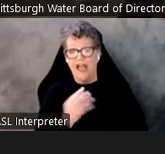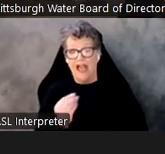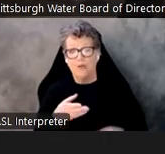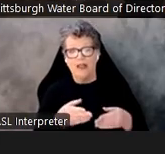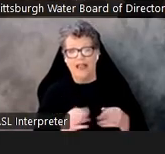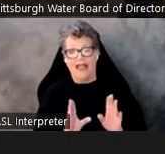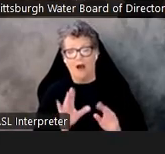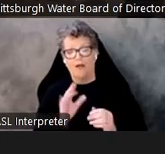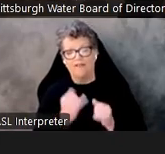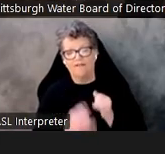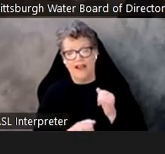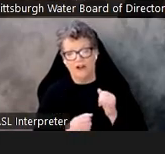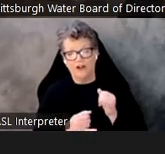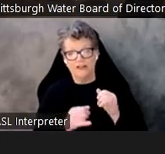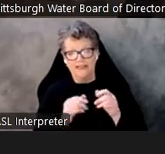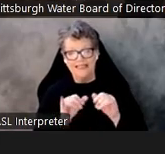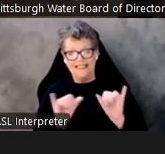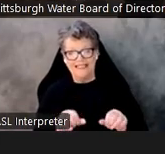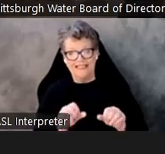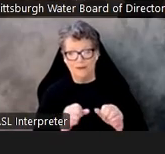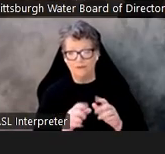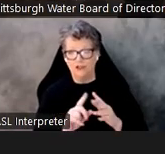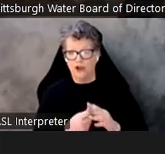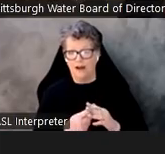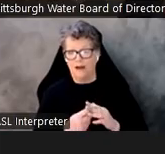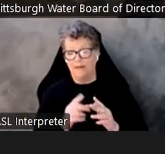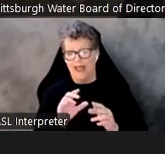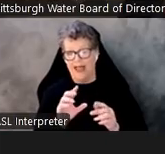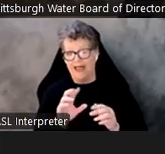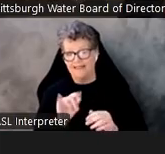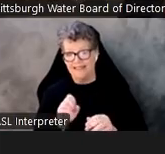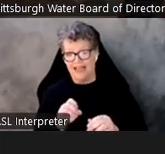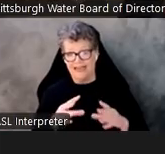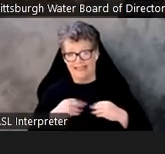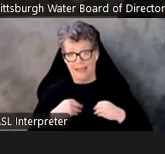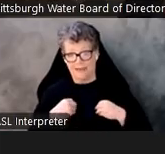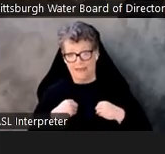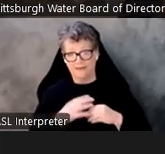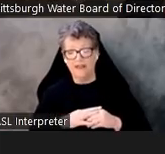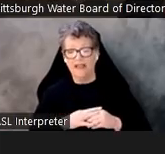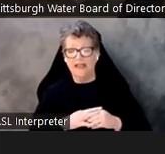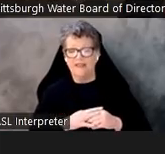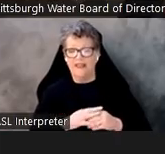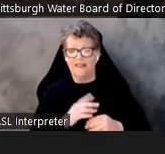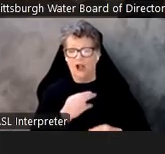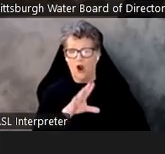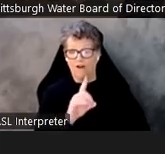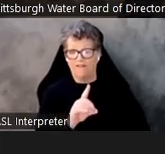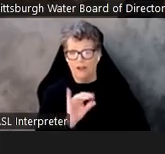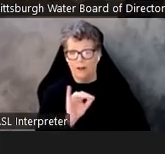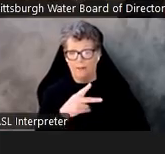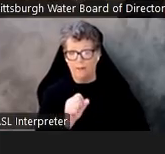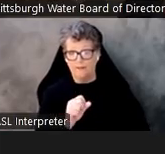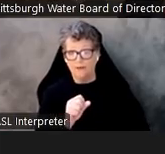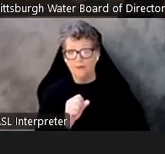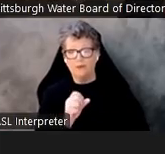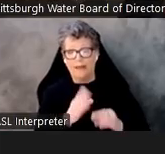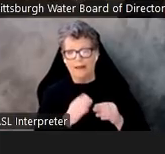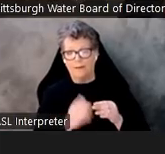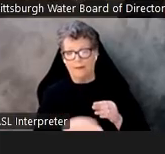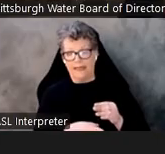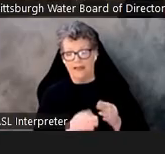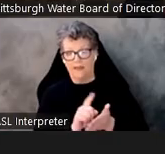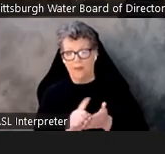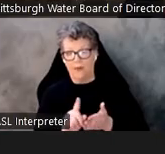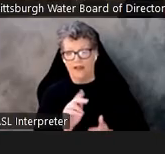acceptance testing. This will include the Garfield pumps being completed the week of April 13th, the low flow